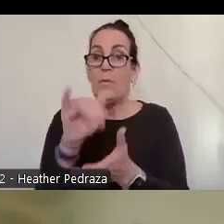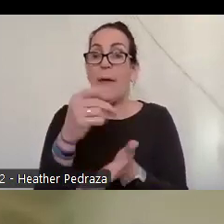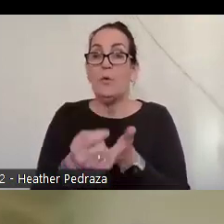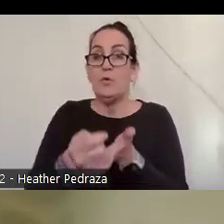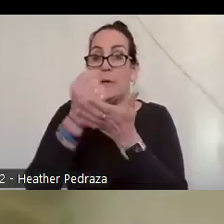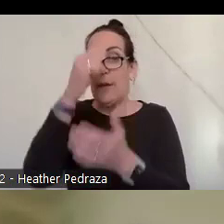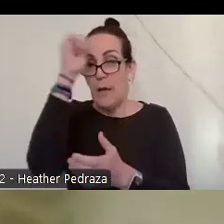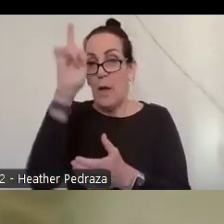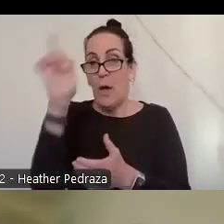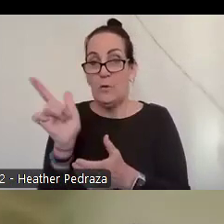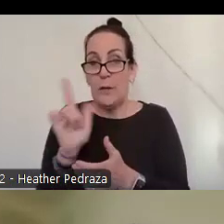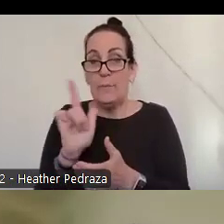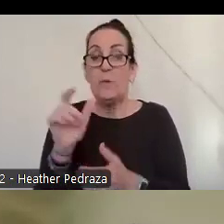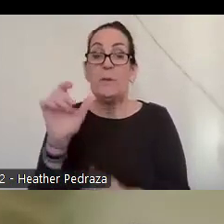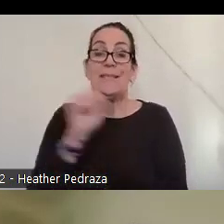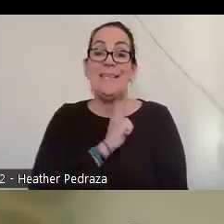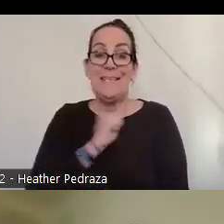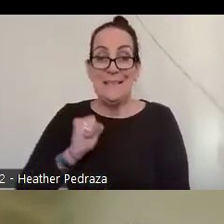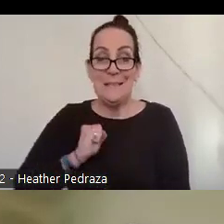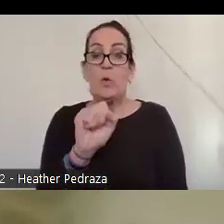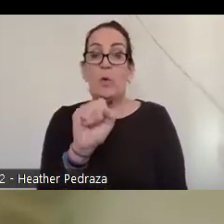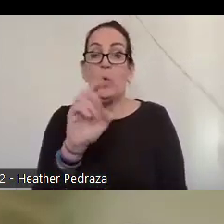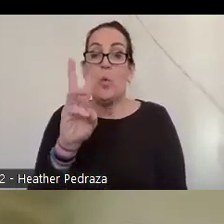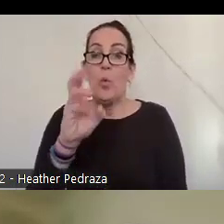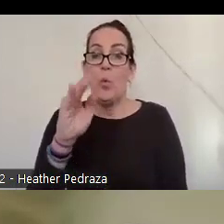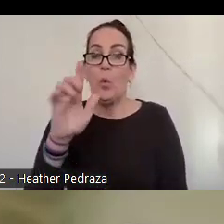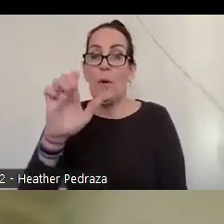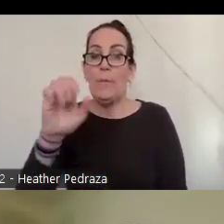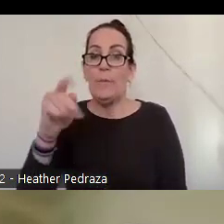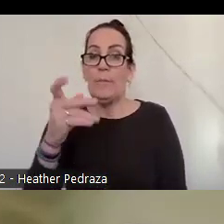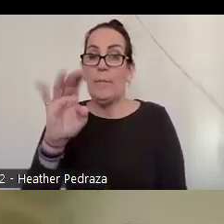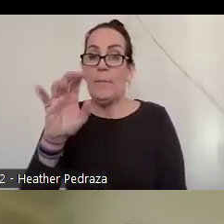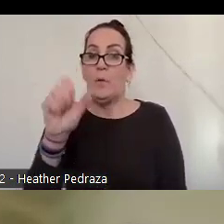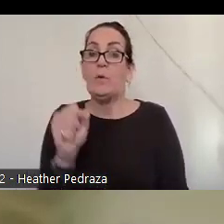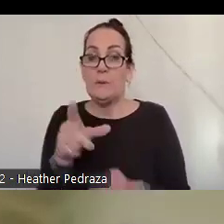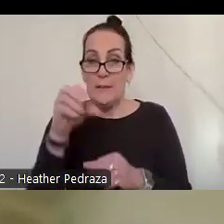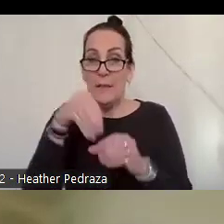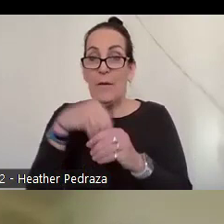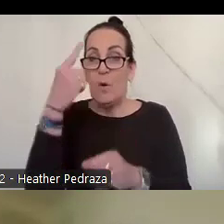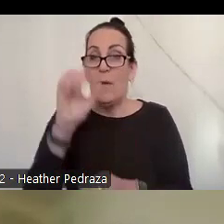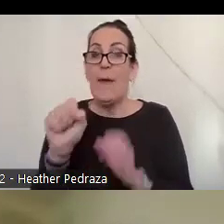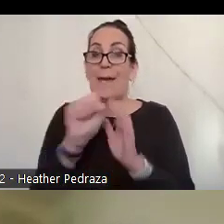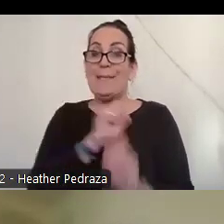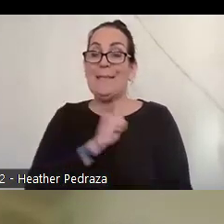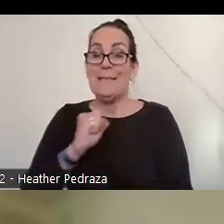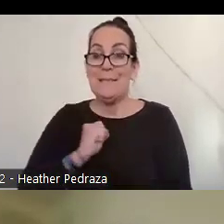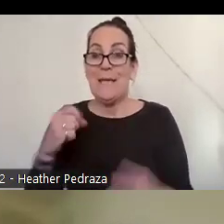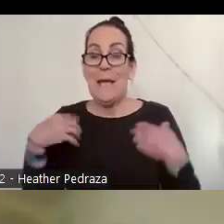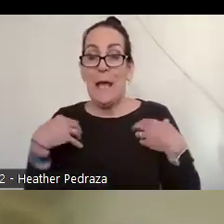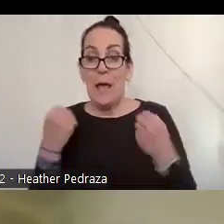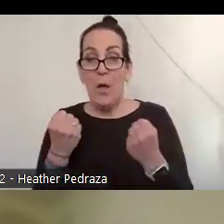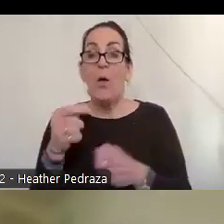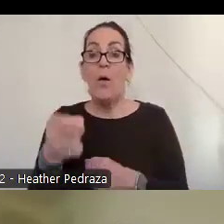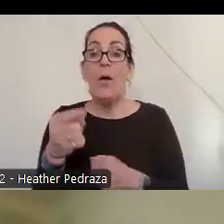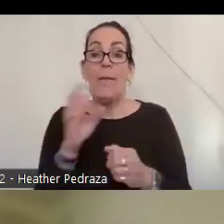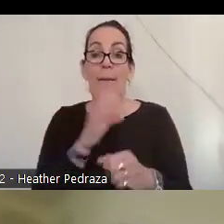introduced California's version, and there are some state-specific considerations for this bill. It is Senate